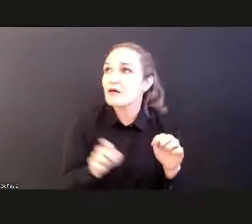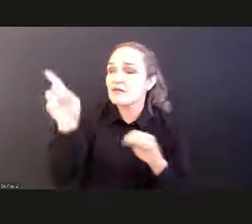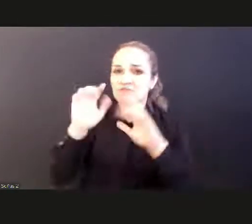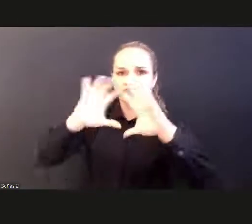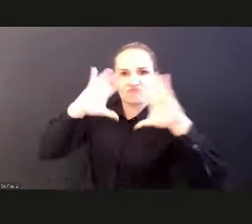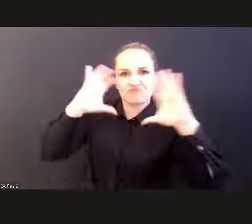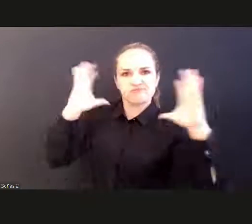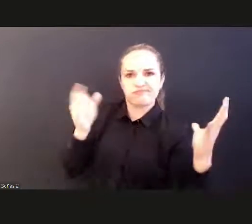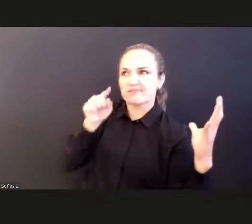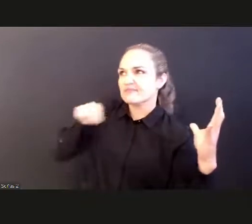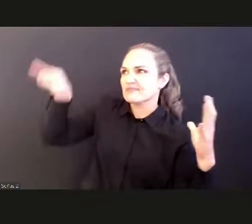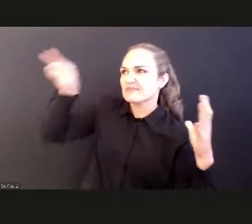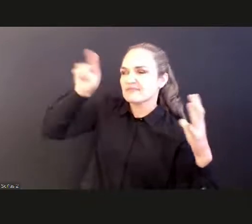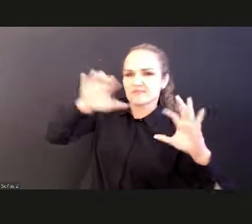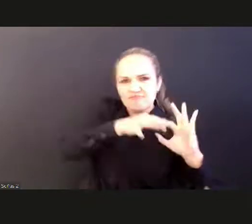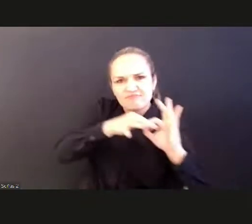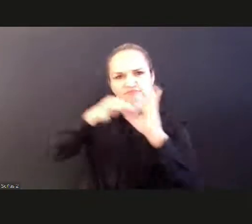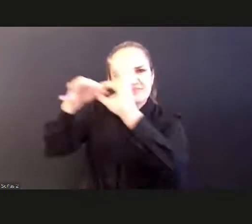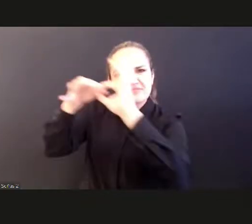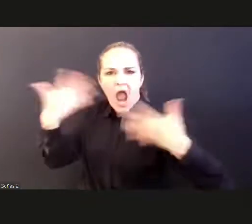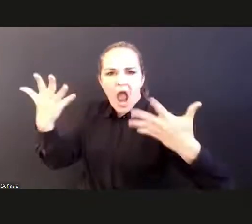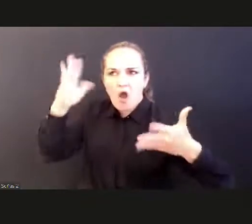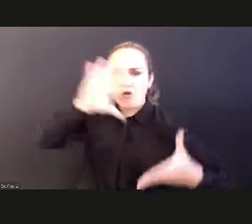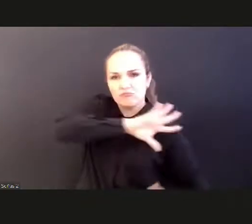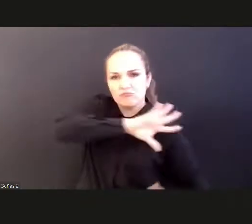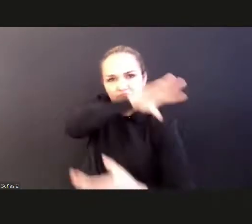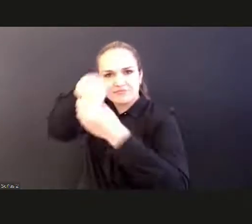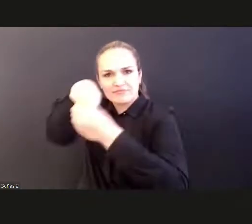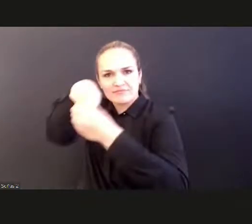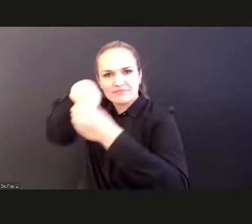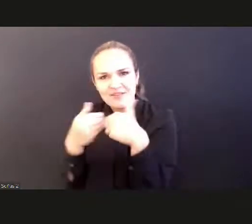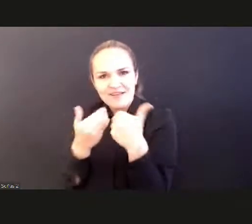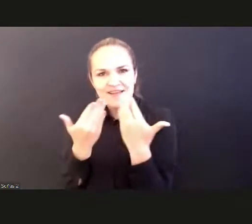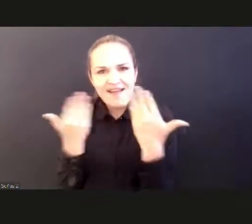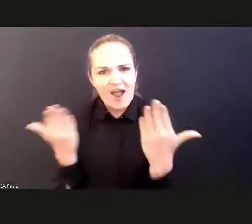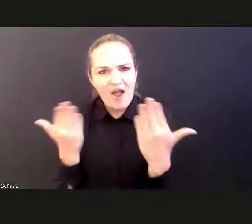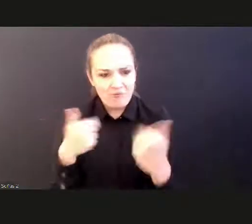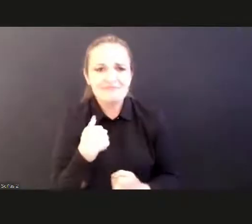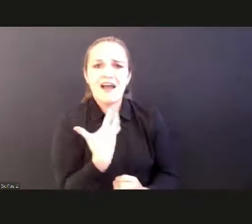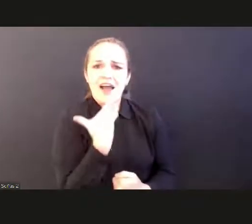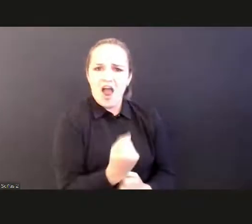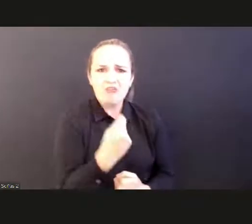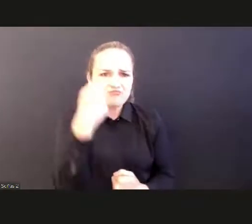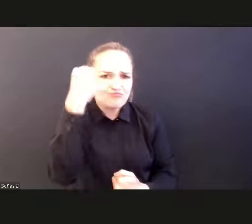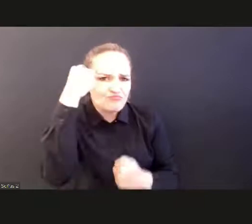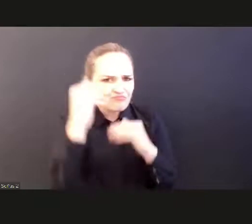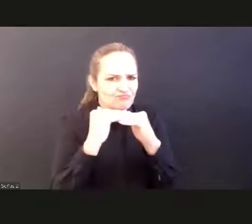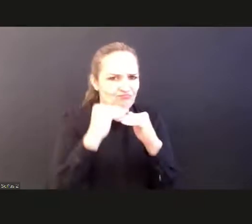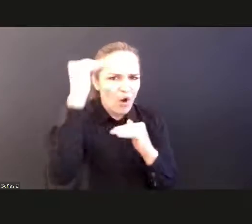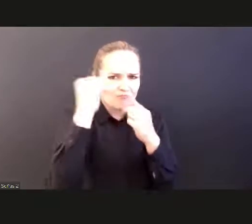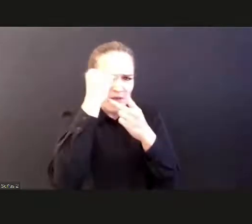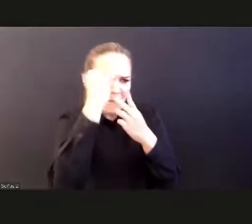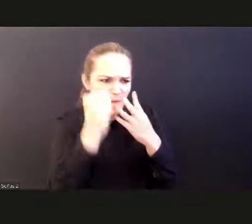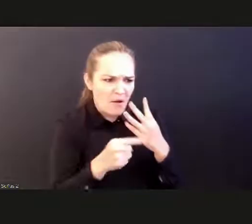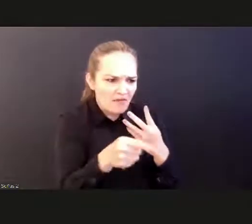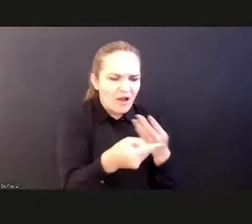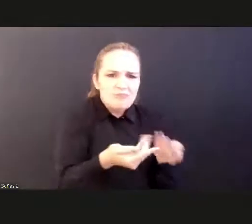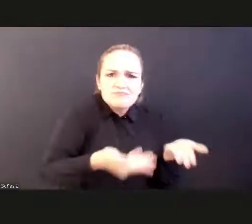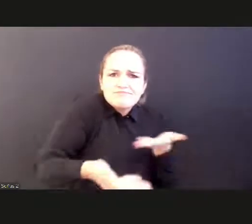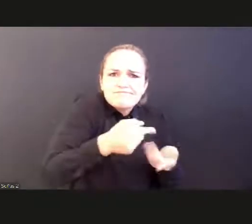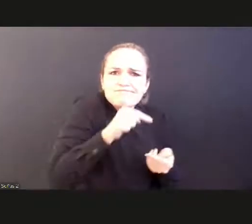the export potential of these services, and what is the added value of ICT? What kind of